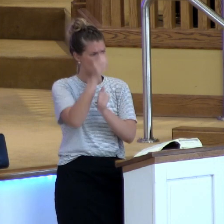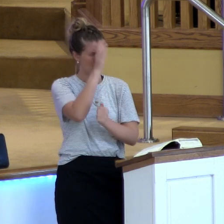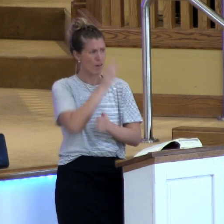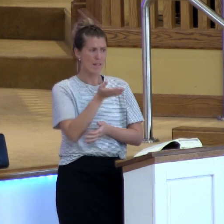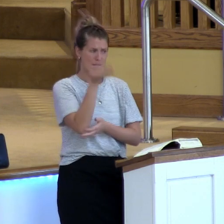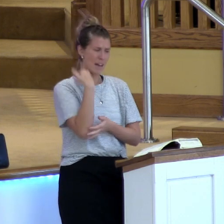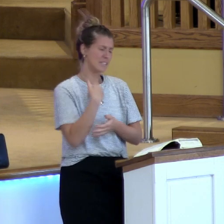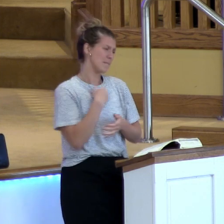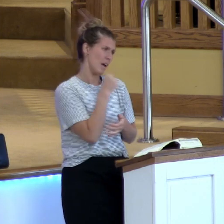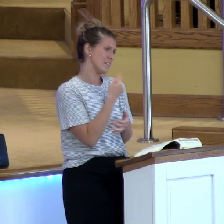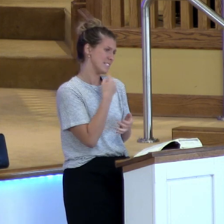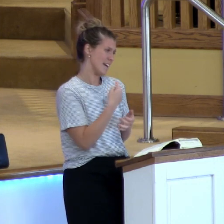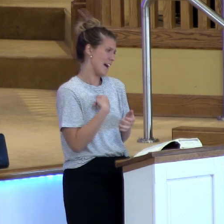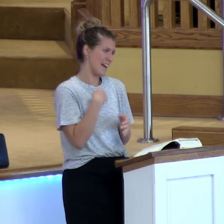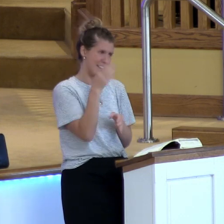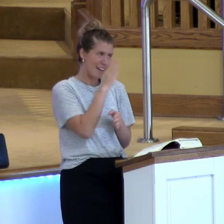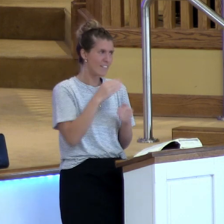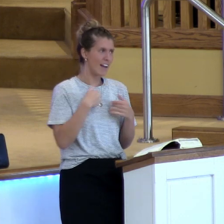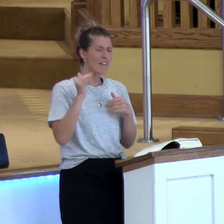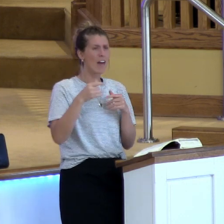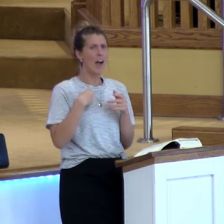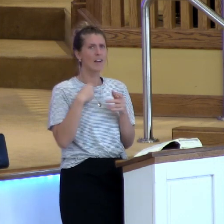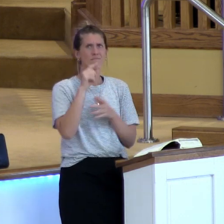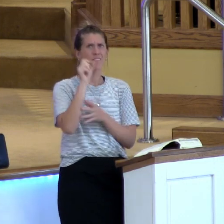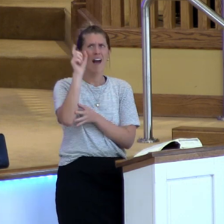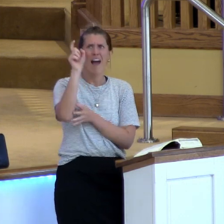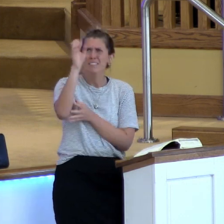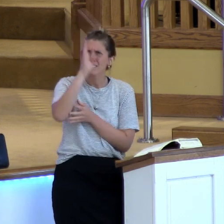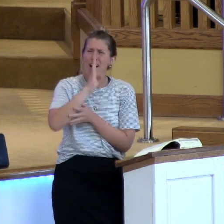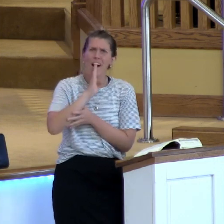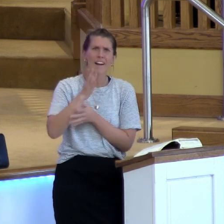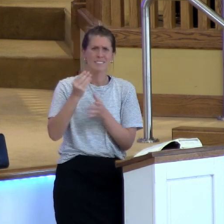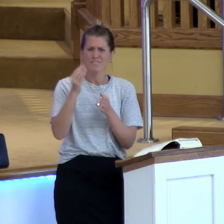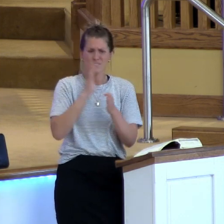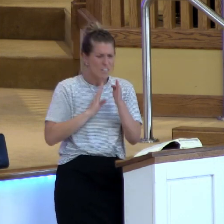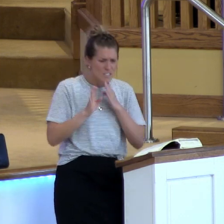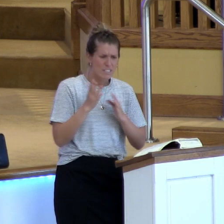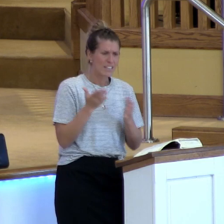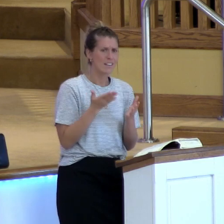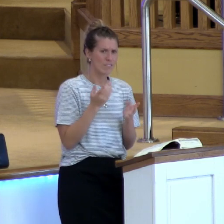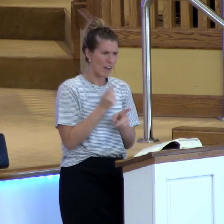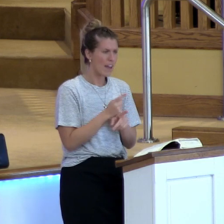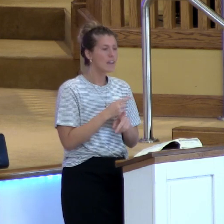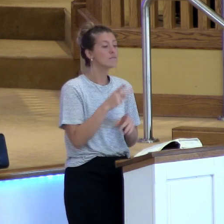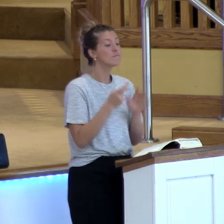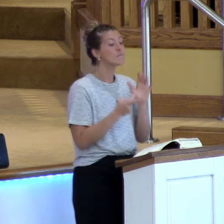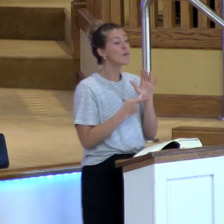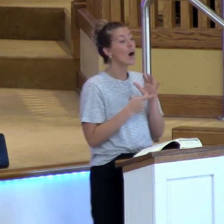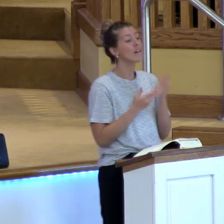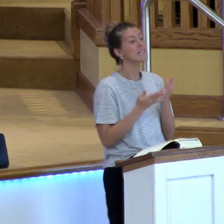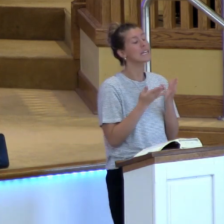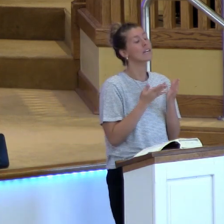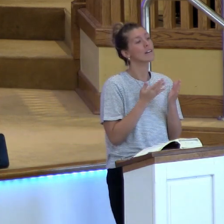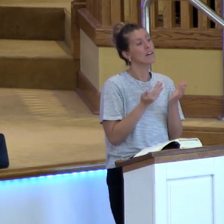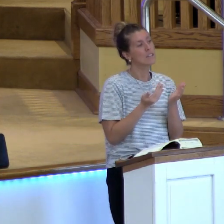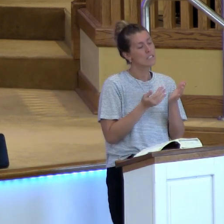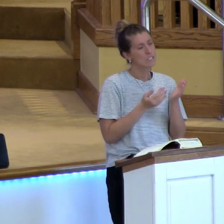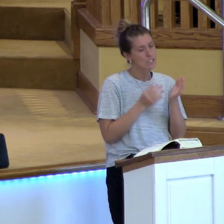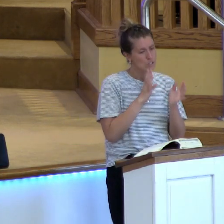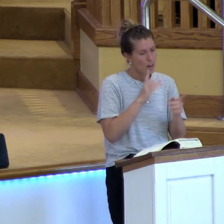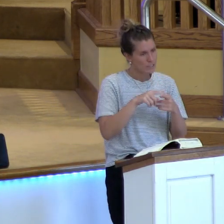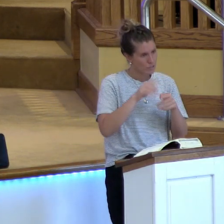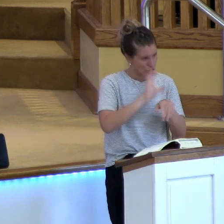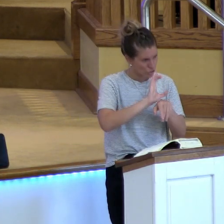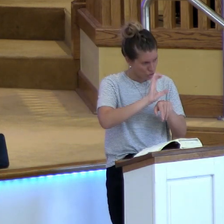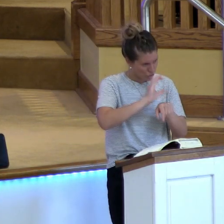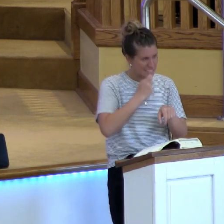I'm not saying I've never had those. I've questioned God and gotten frustrated. And so Paul here is, again, talking to this very early church that is